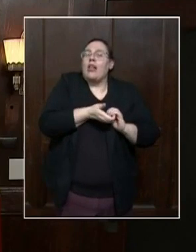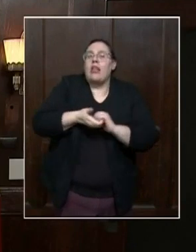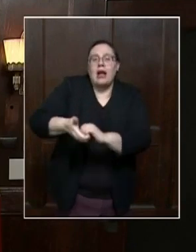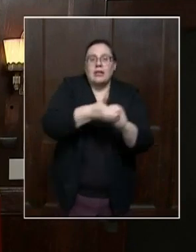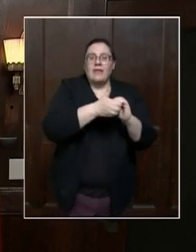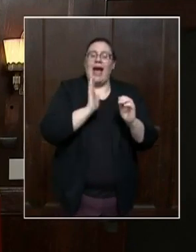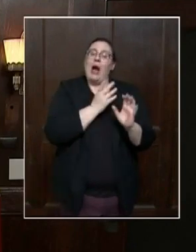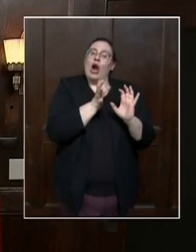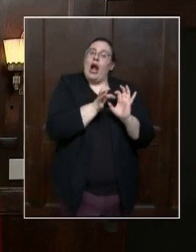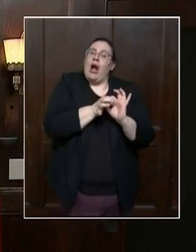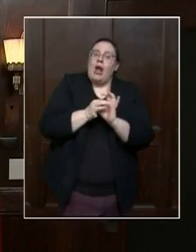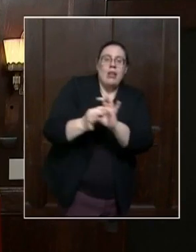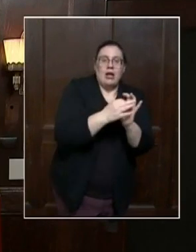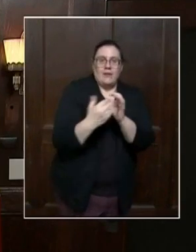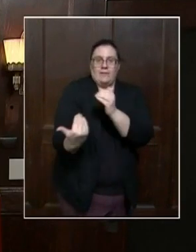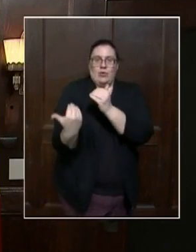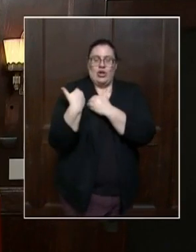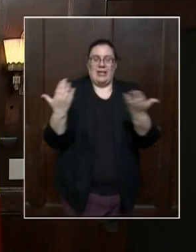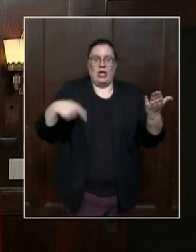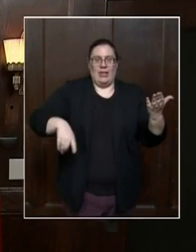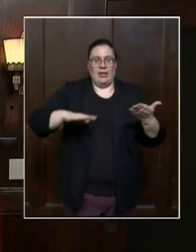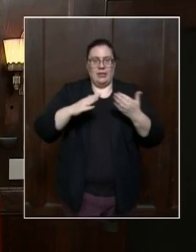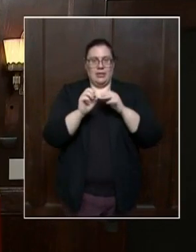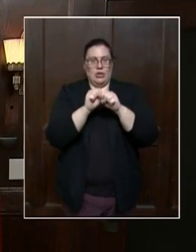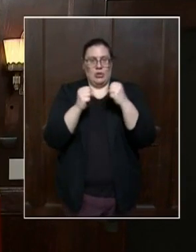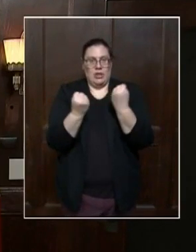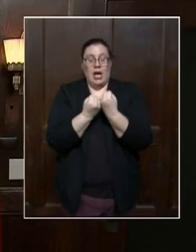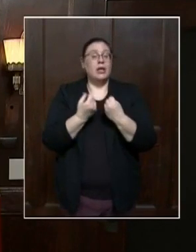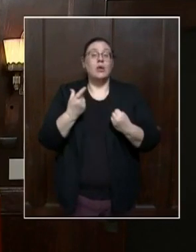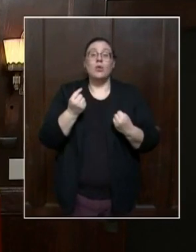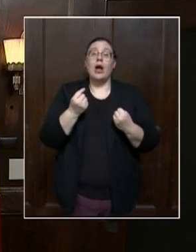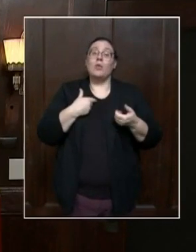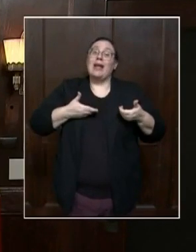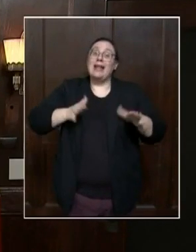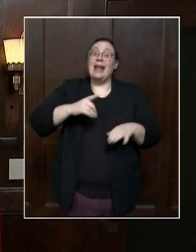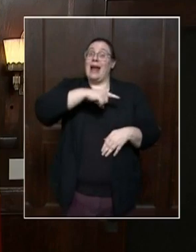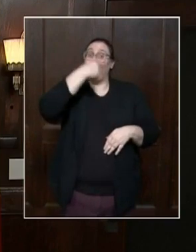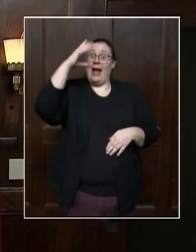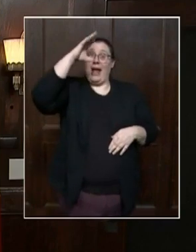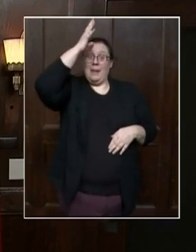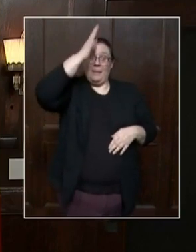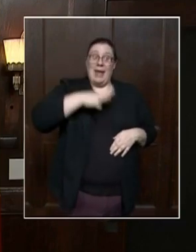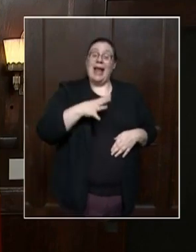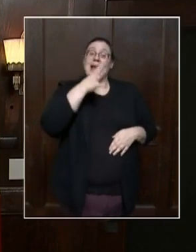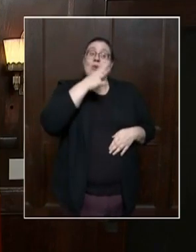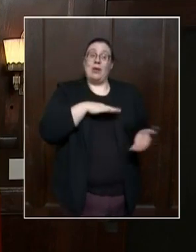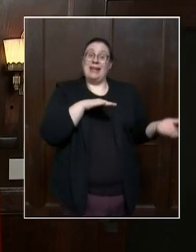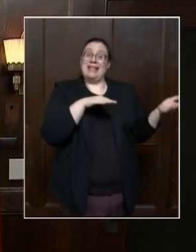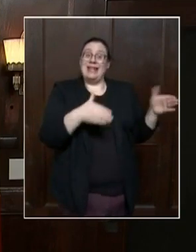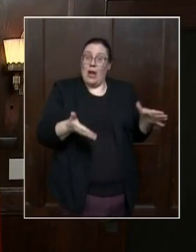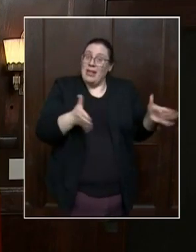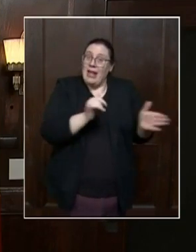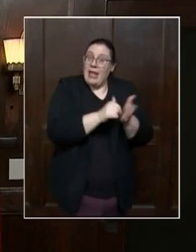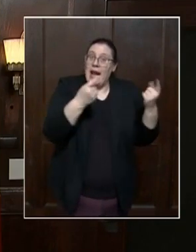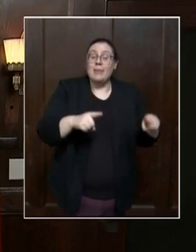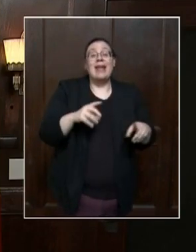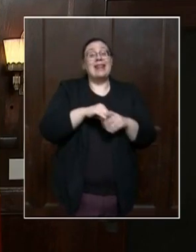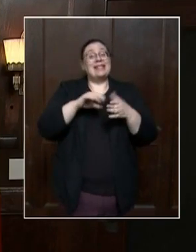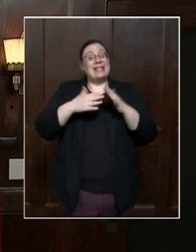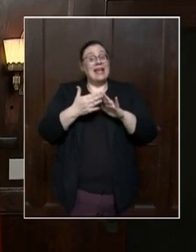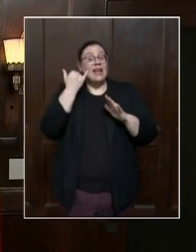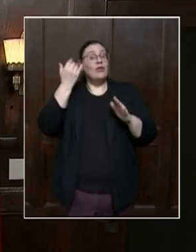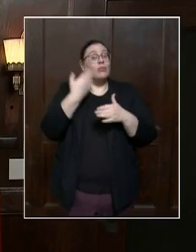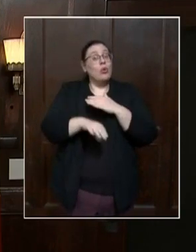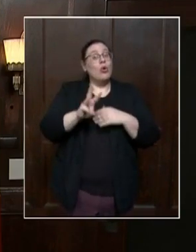our collective burden here in this society is that we let black men and women die. In this city, if you're born in